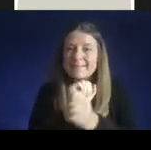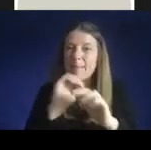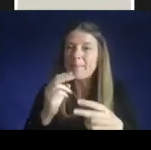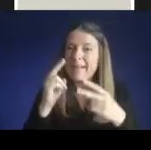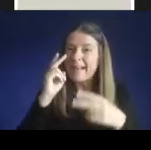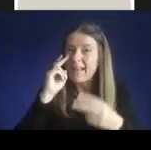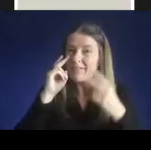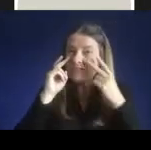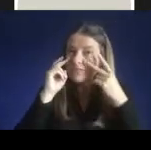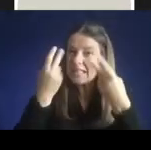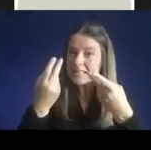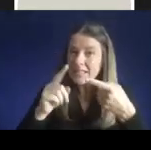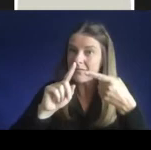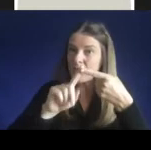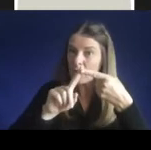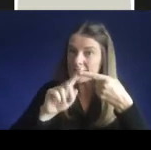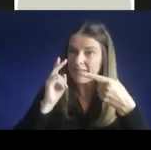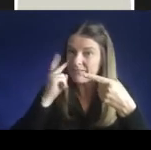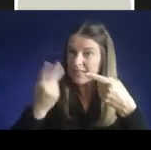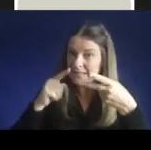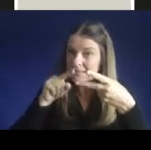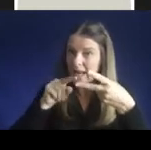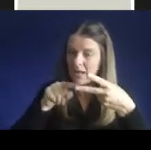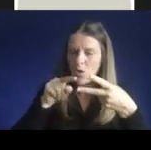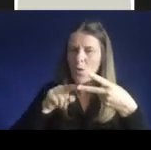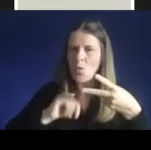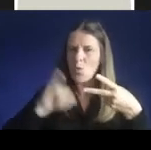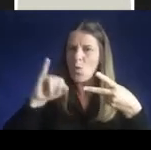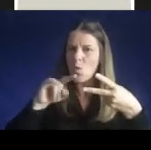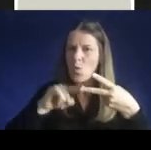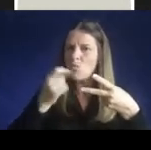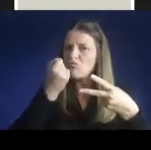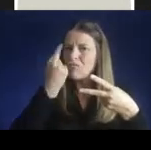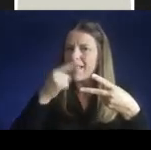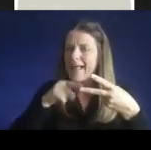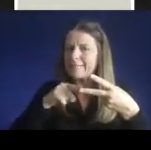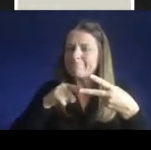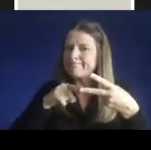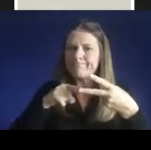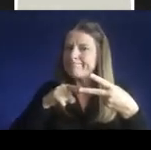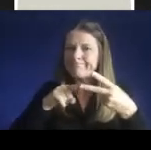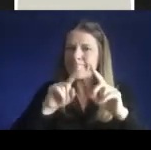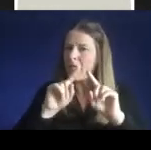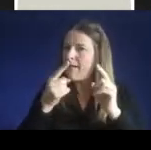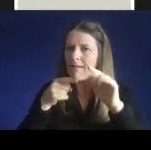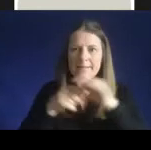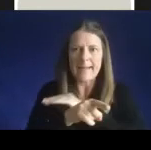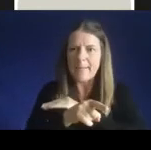of 2 times, and I was aware that there is no escape. This is no